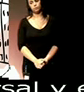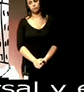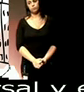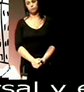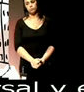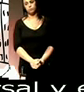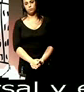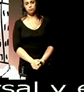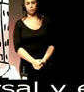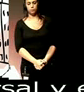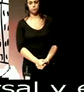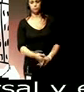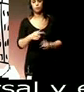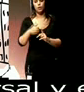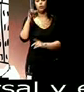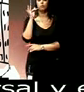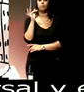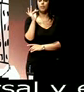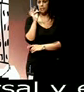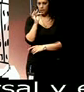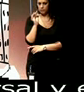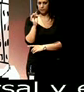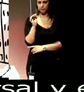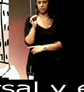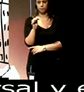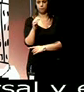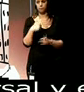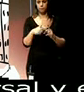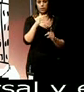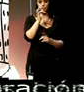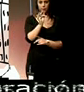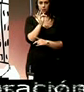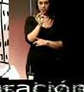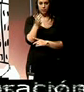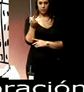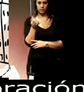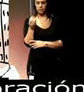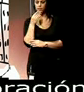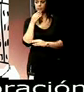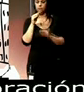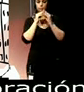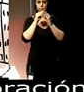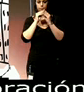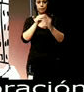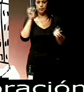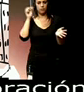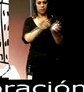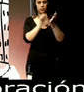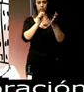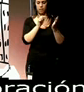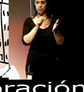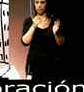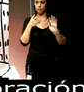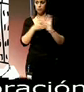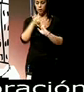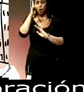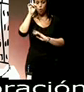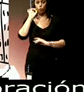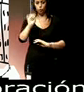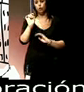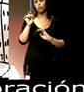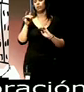Advantages. Advantages are the instant information. You get it on the fly. It's the one-touch principle. My dad's finger are